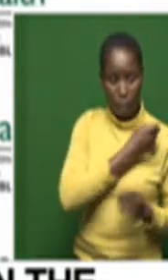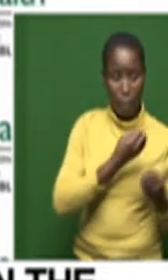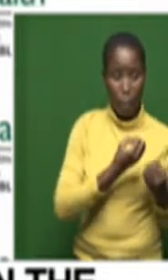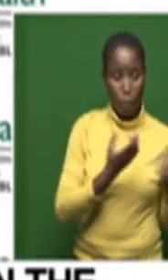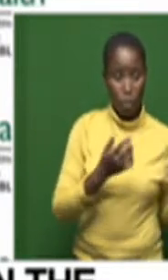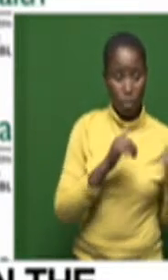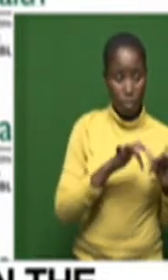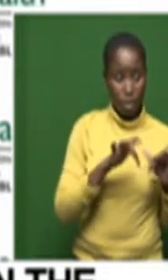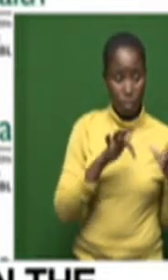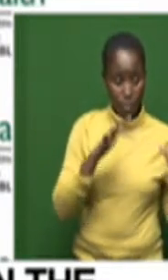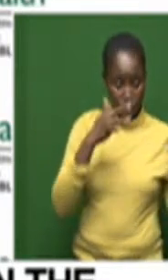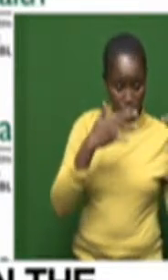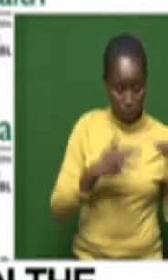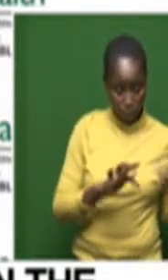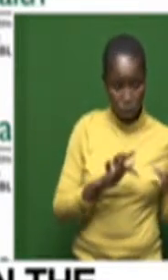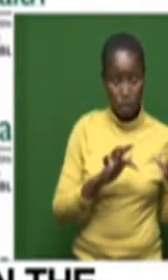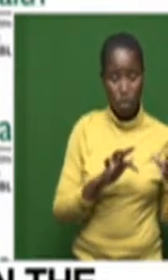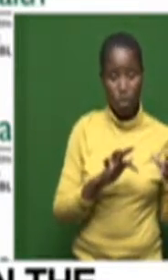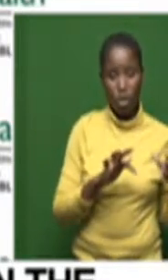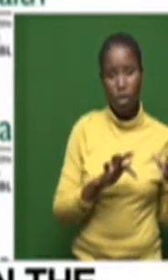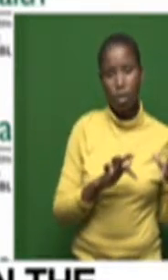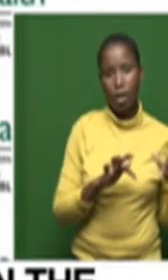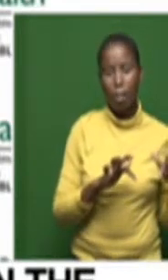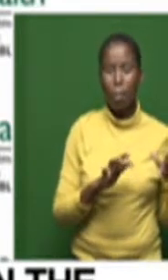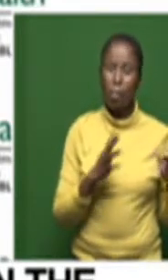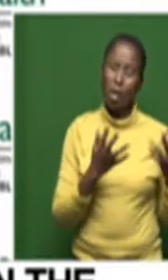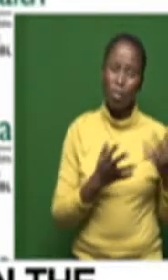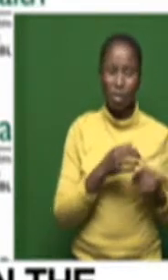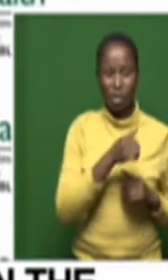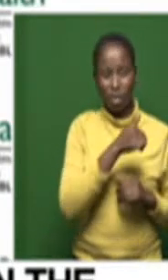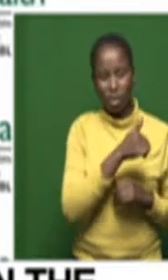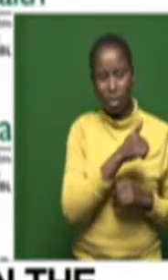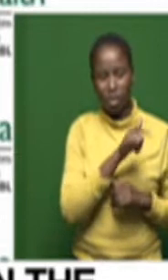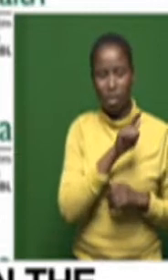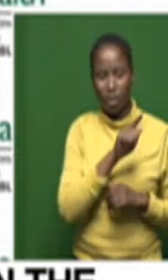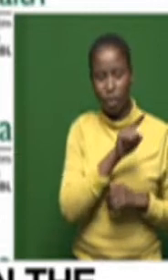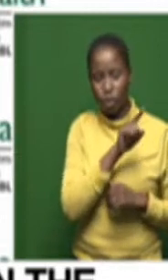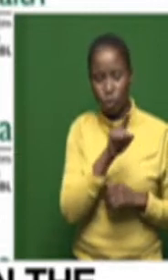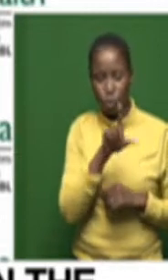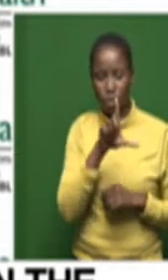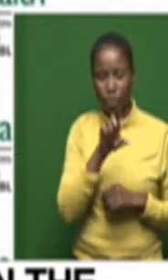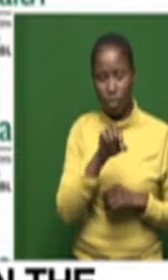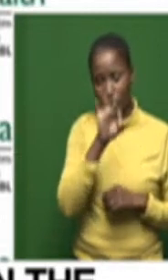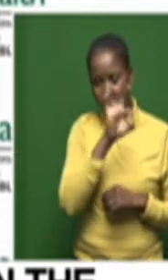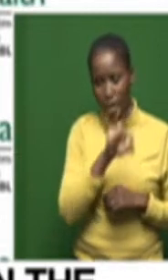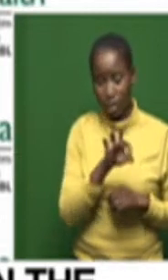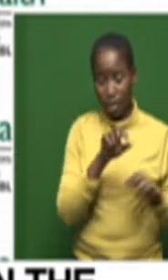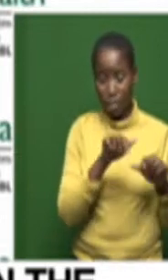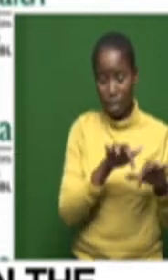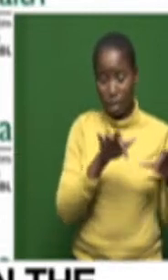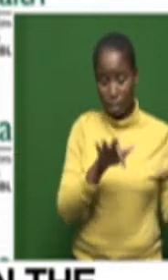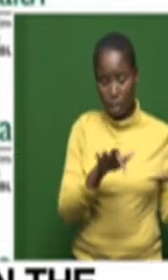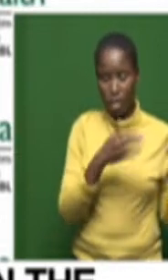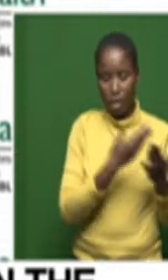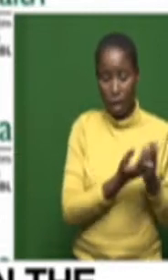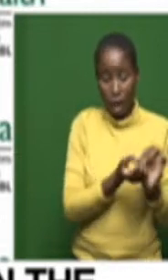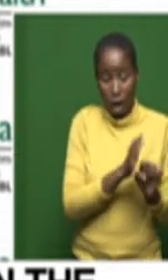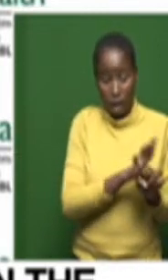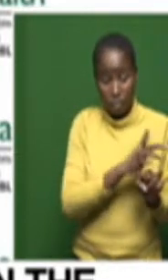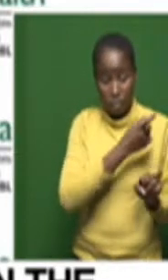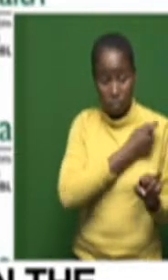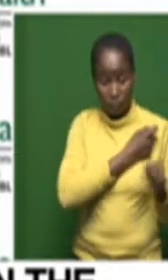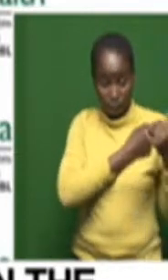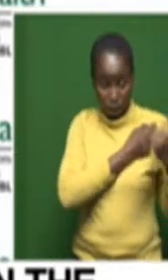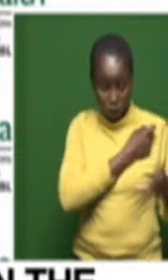as it's envisaged that at least 67 to 70% of a population covered